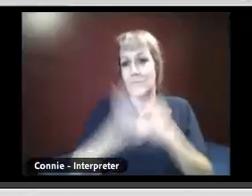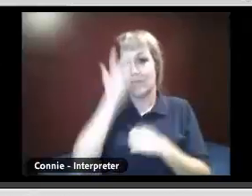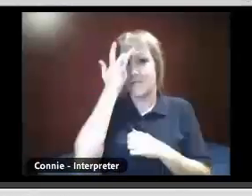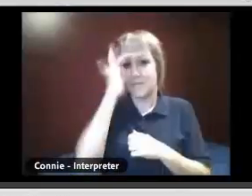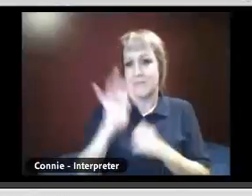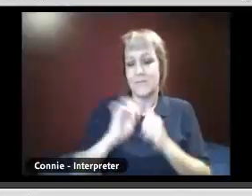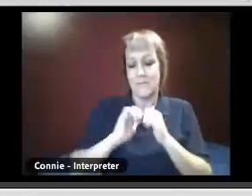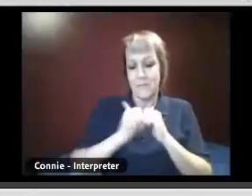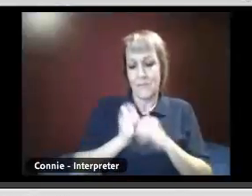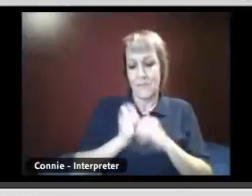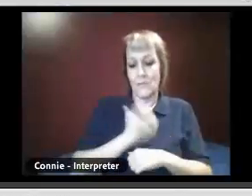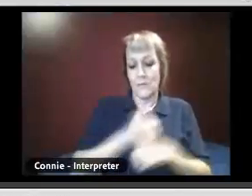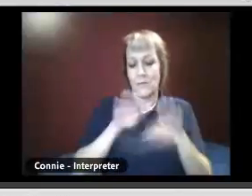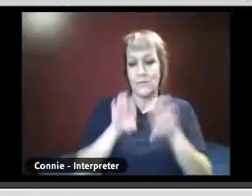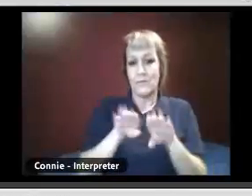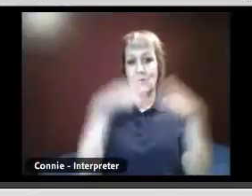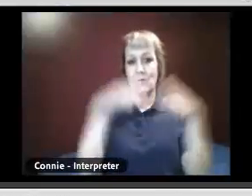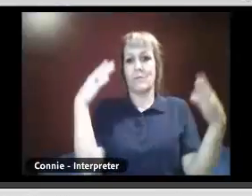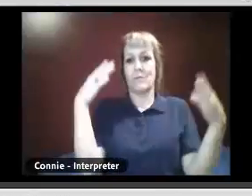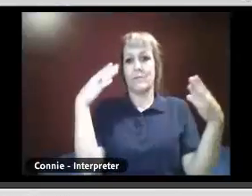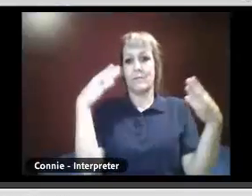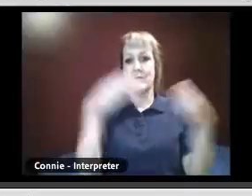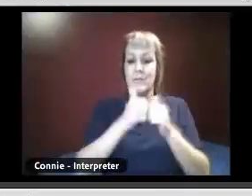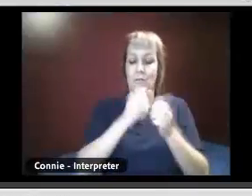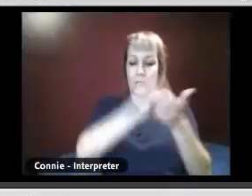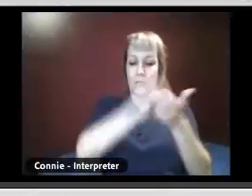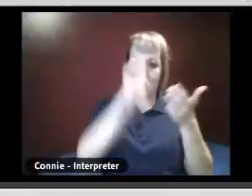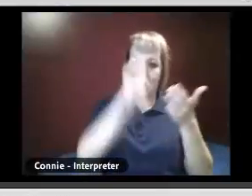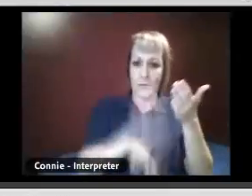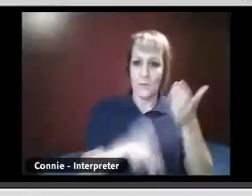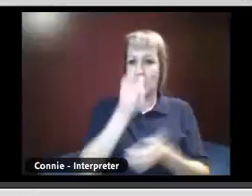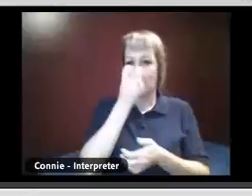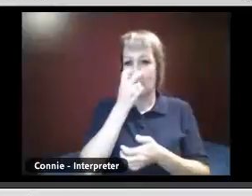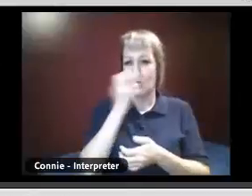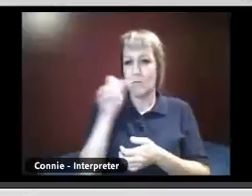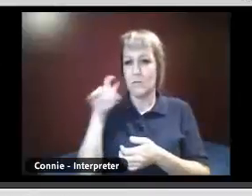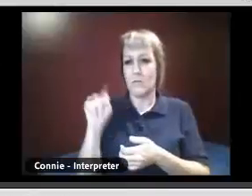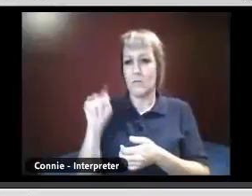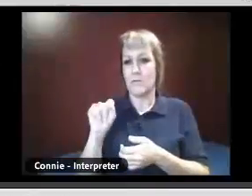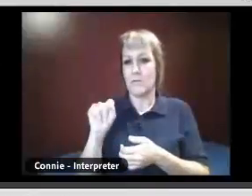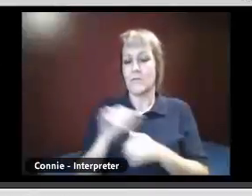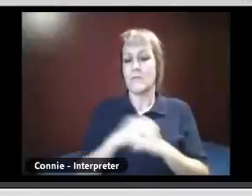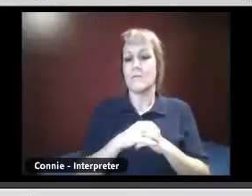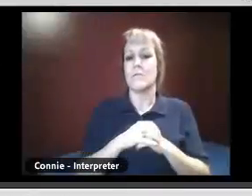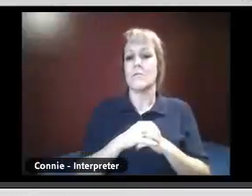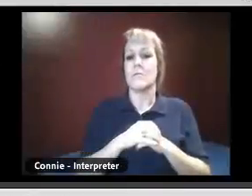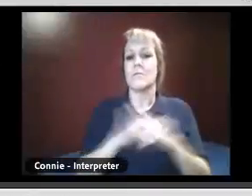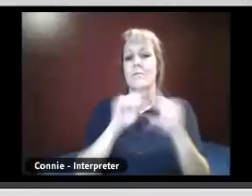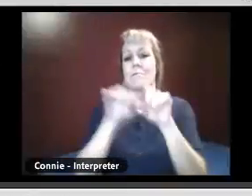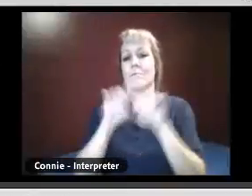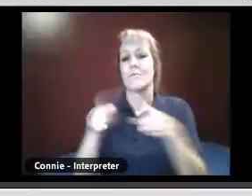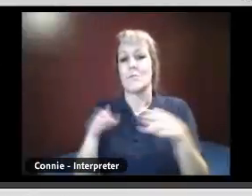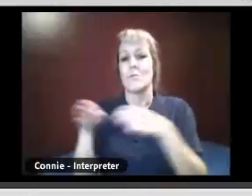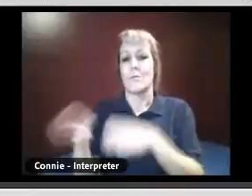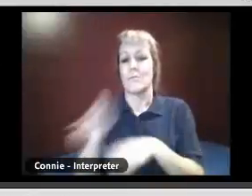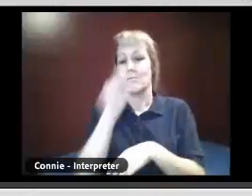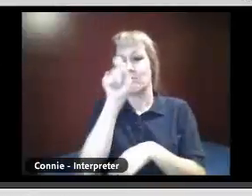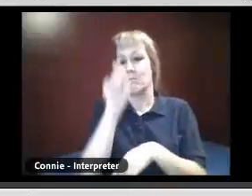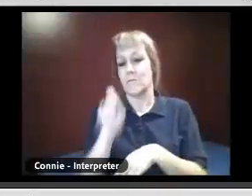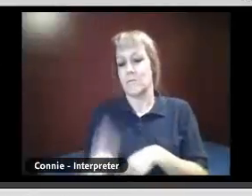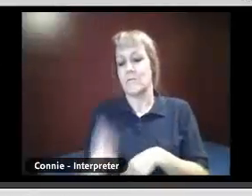we open a blind spot, how we remove a blind spot. And different ways of doing this, you'll see the bullet points here. One is